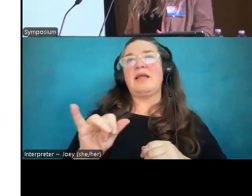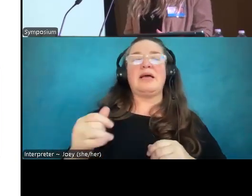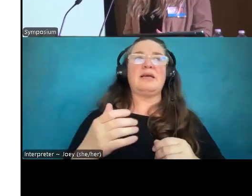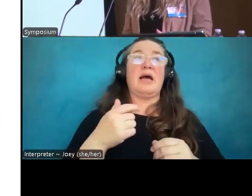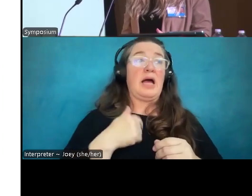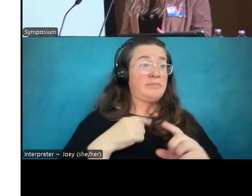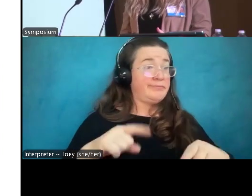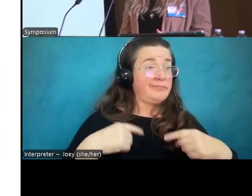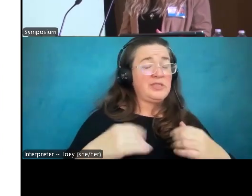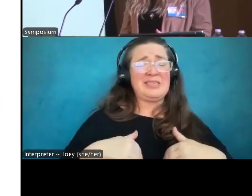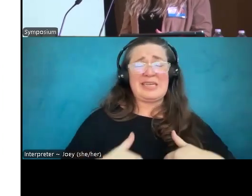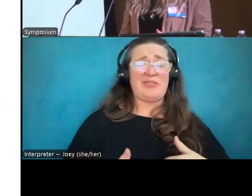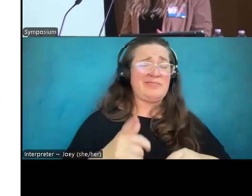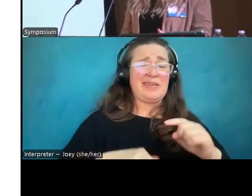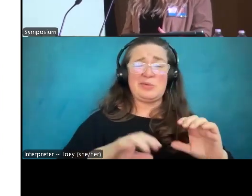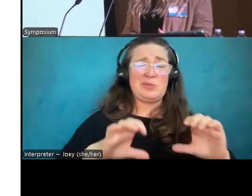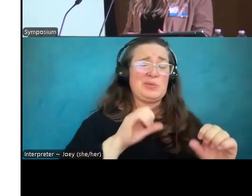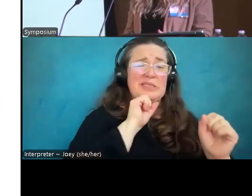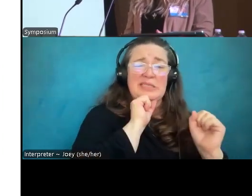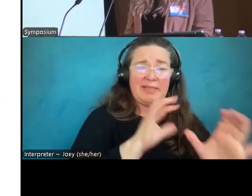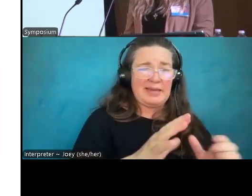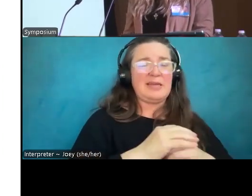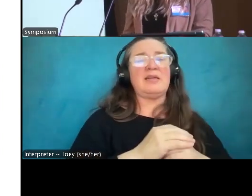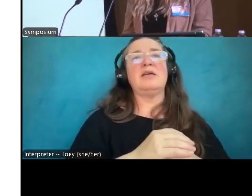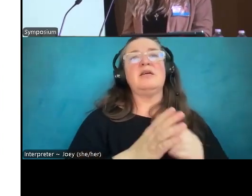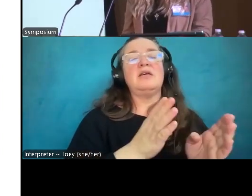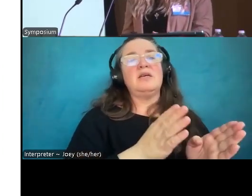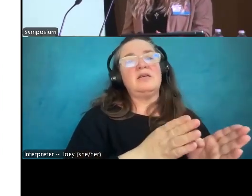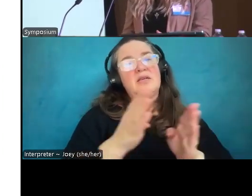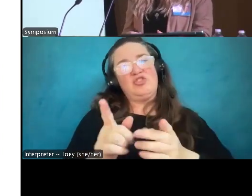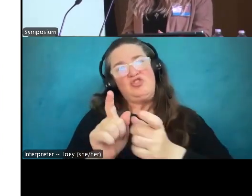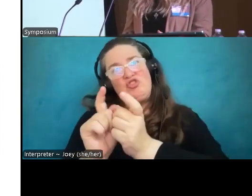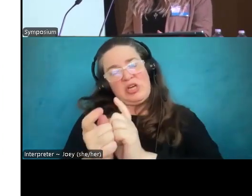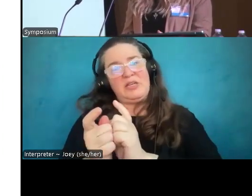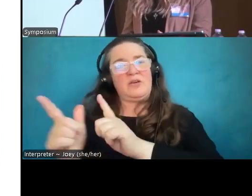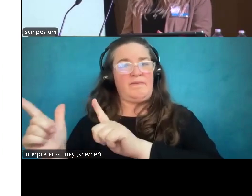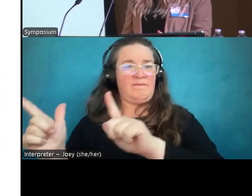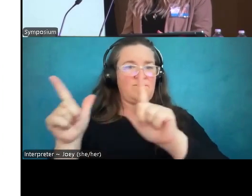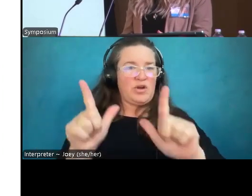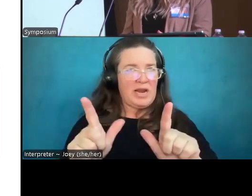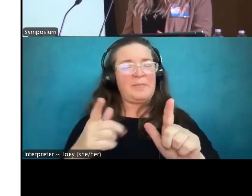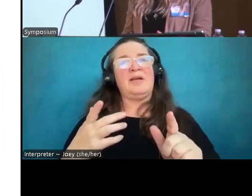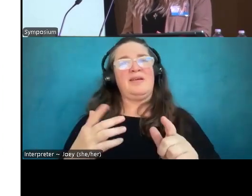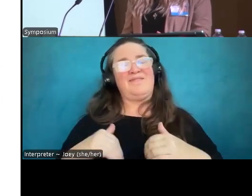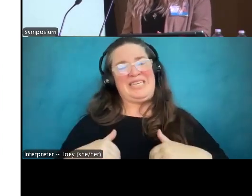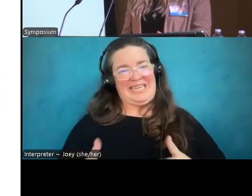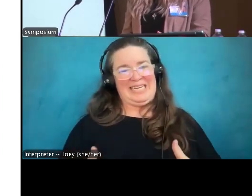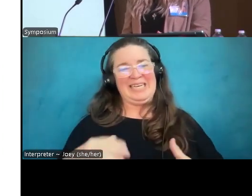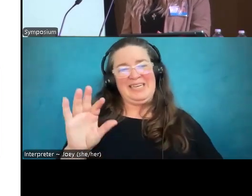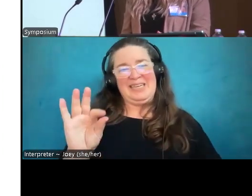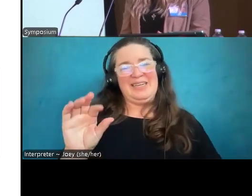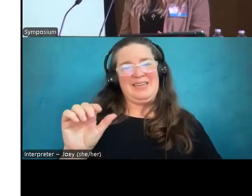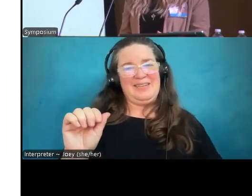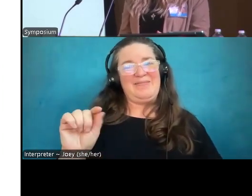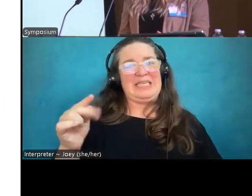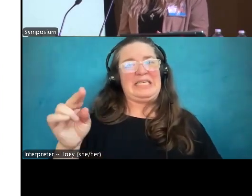work today. Fatigue is something that I am dealing with. And this moves away from defining yourself with the